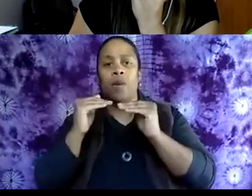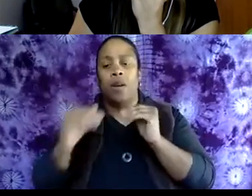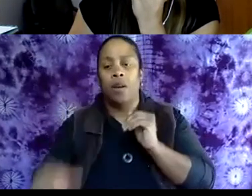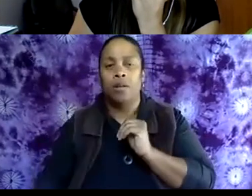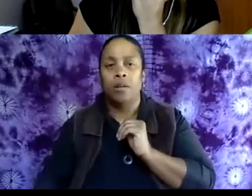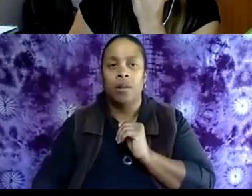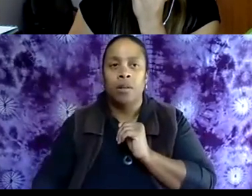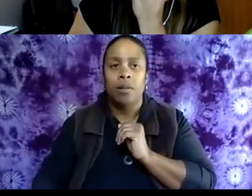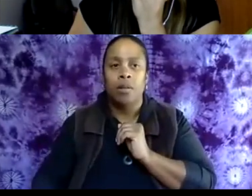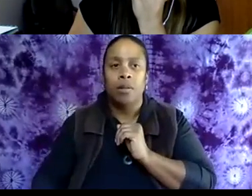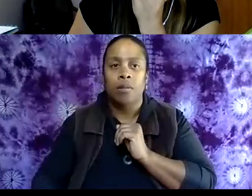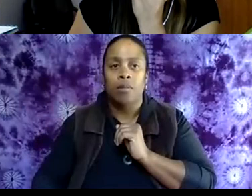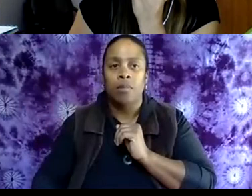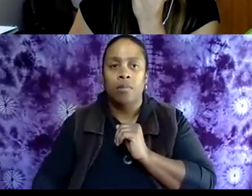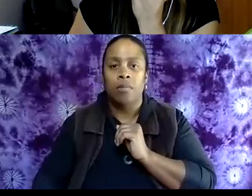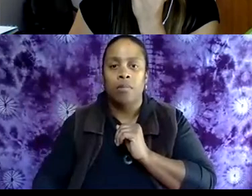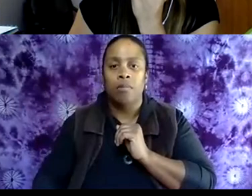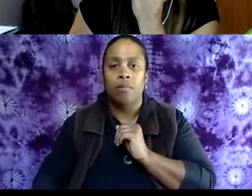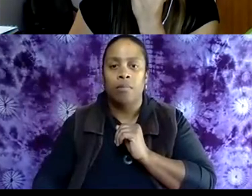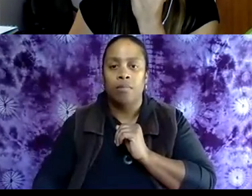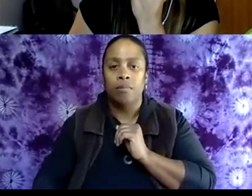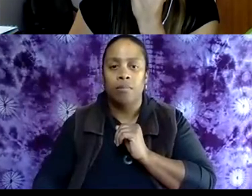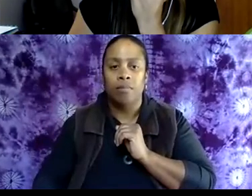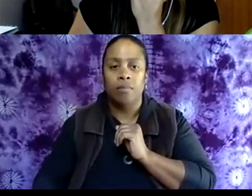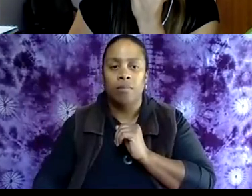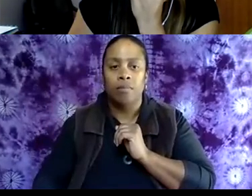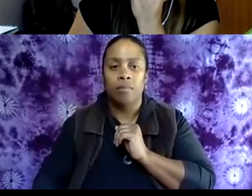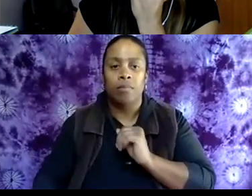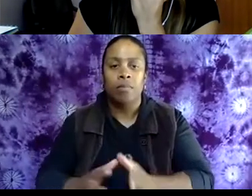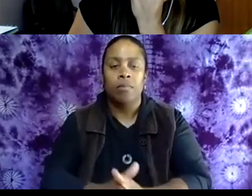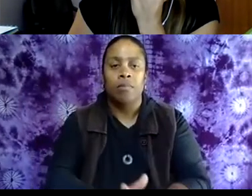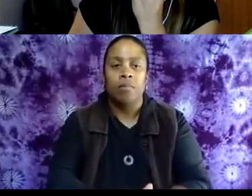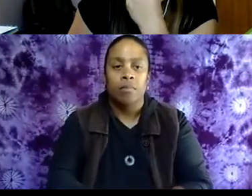Heather asked if she could share a similar experience.